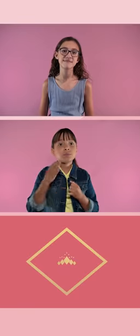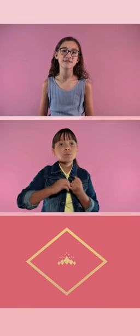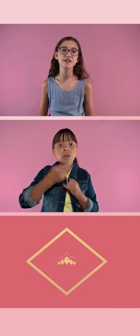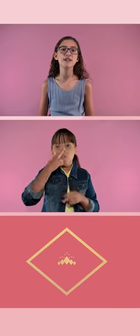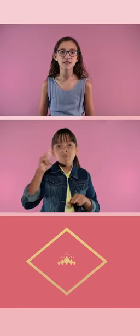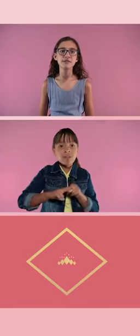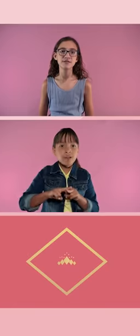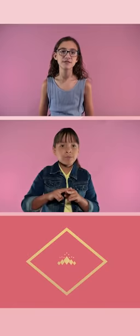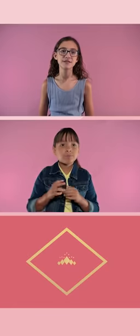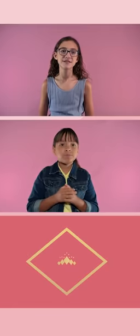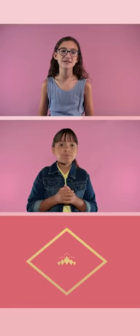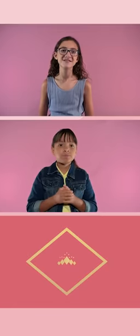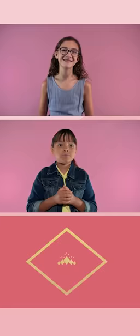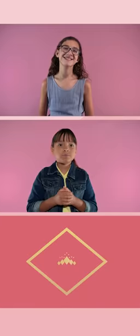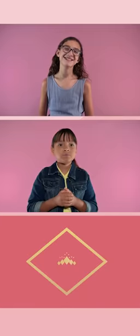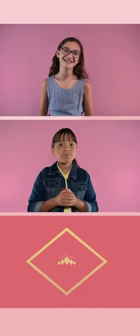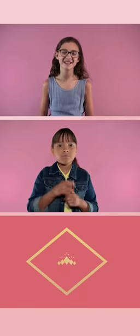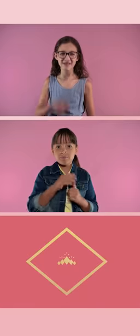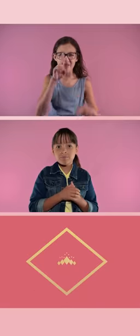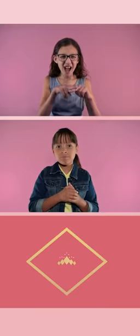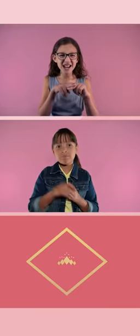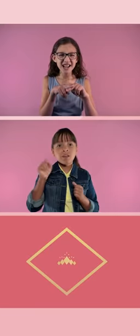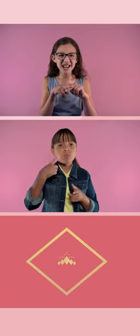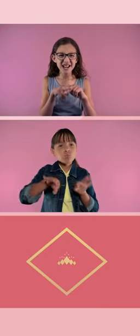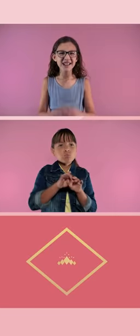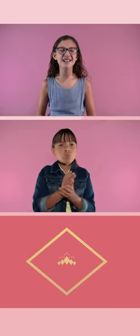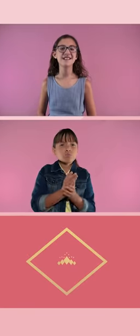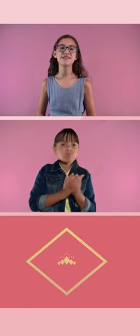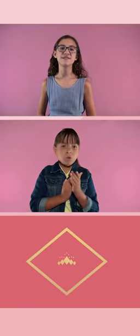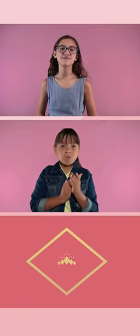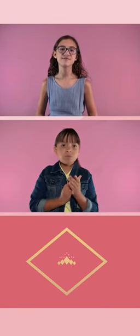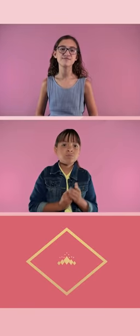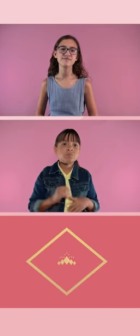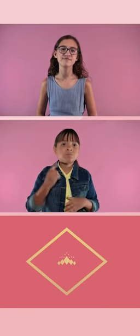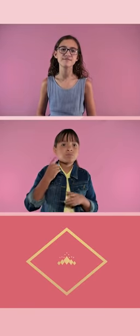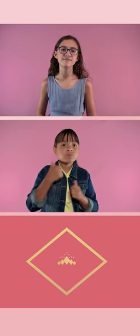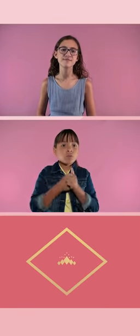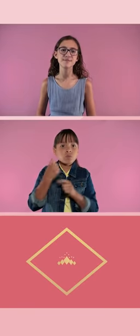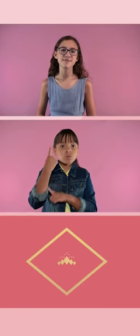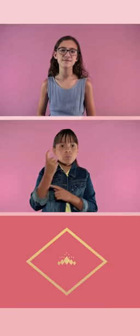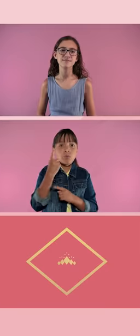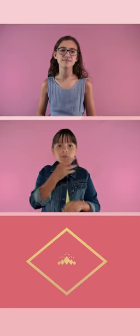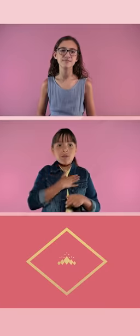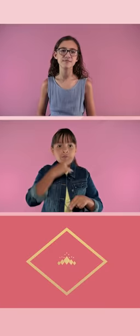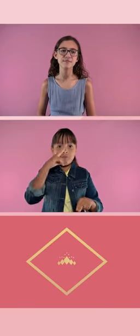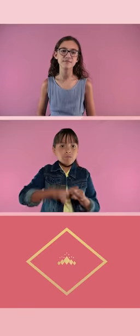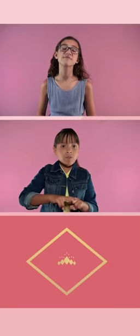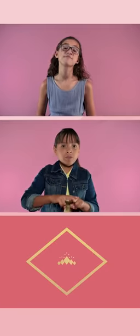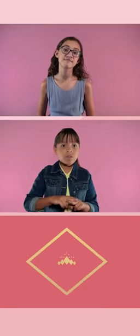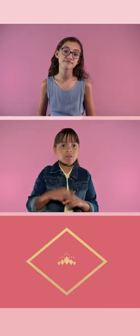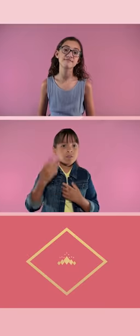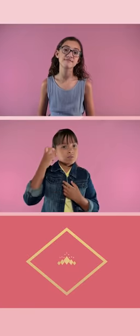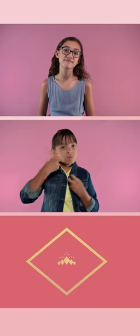lastly, blueberries for fun. Fun? Yeah, I think an important part of following your dreams is always having